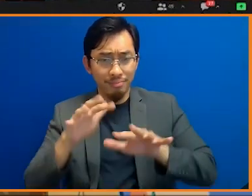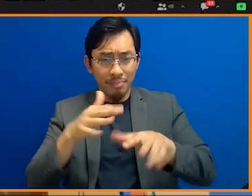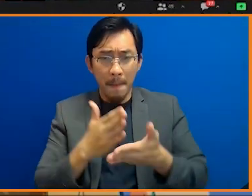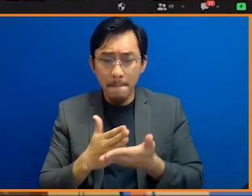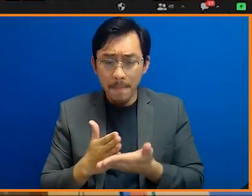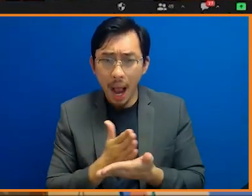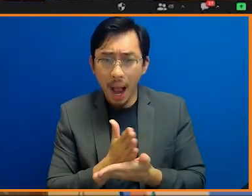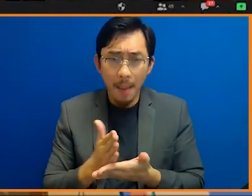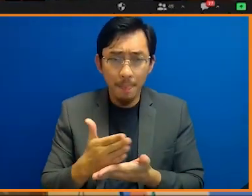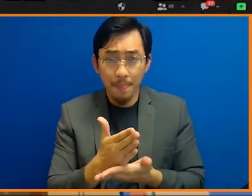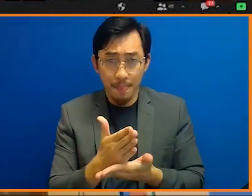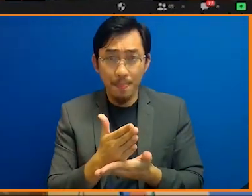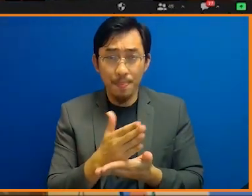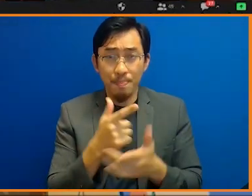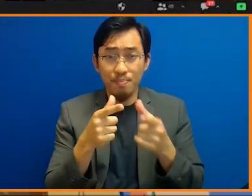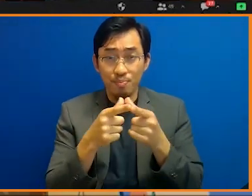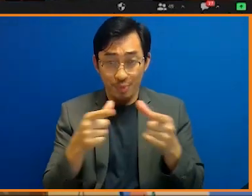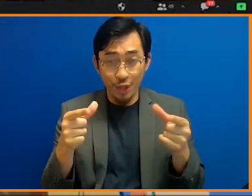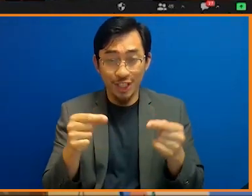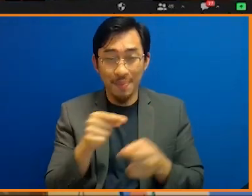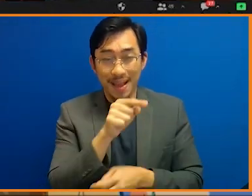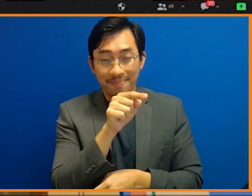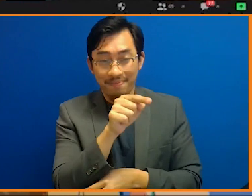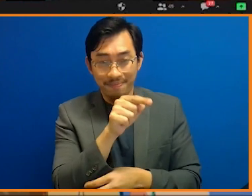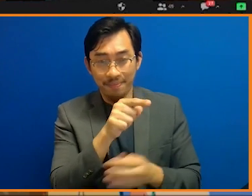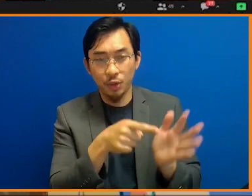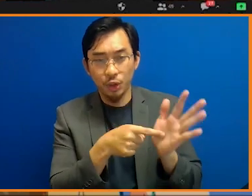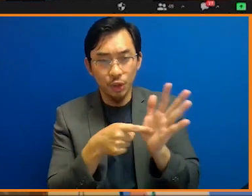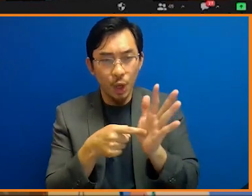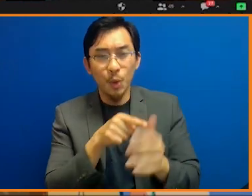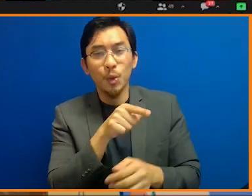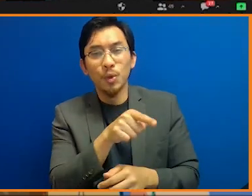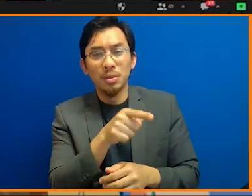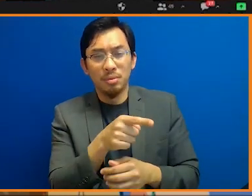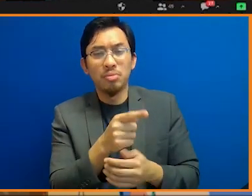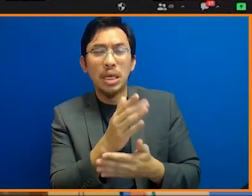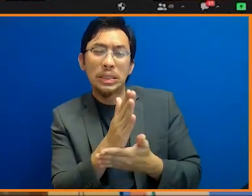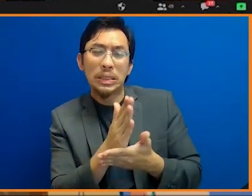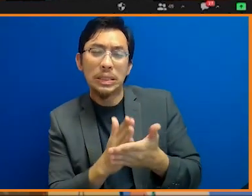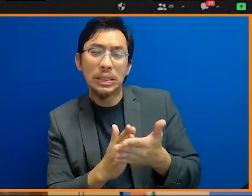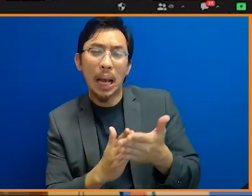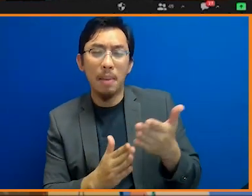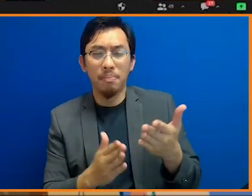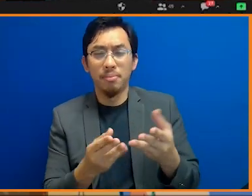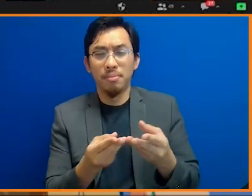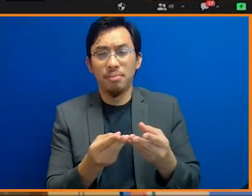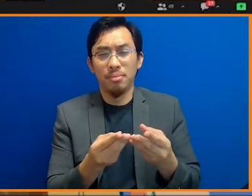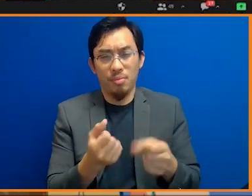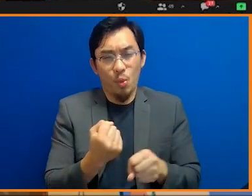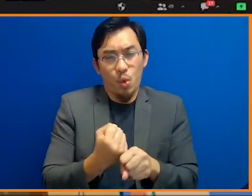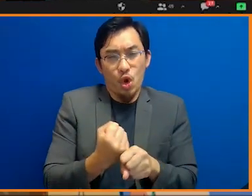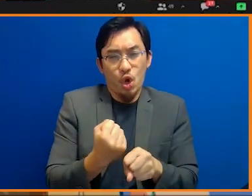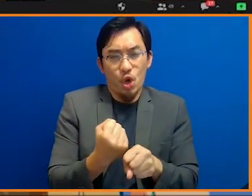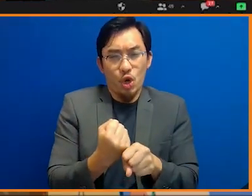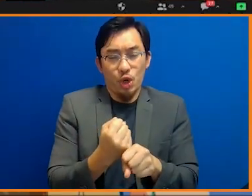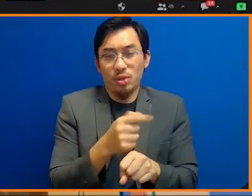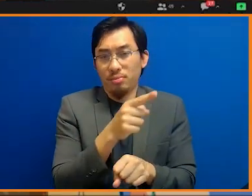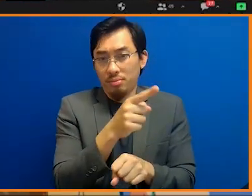you mentioned about the tsunami map in Japan, and it was simulated